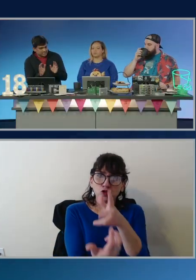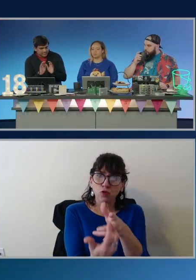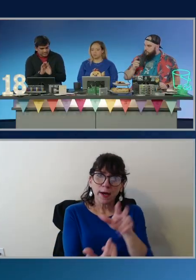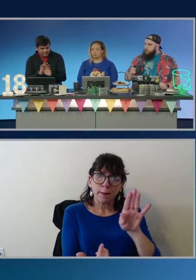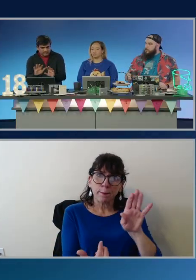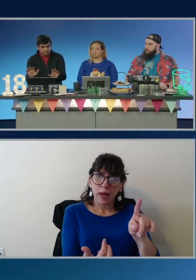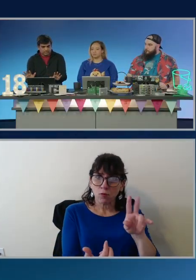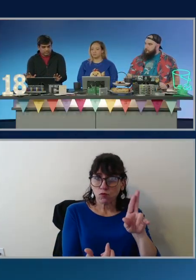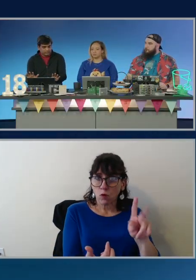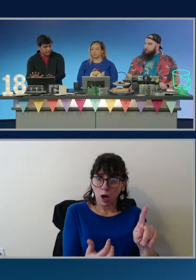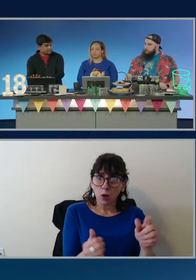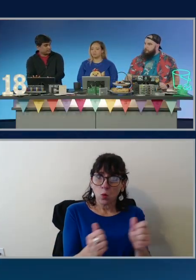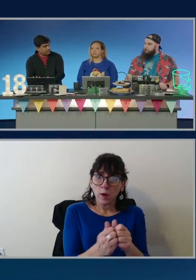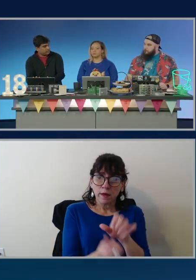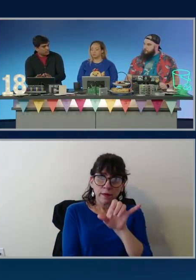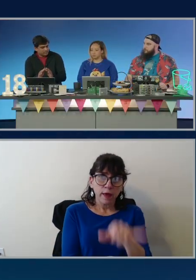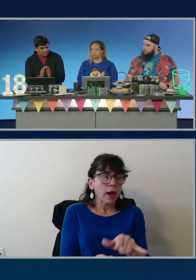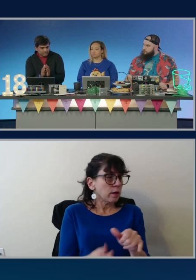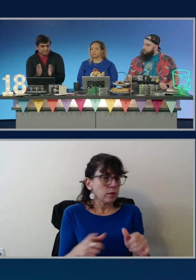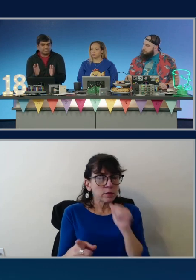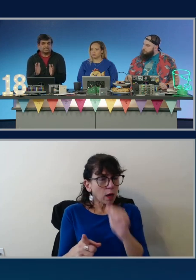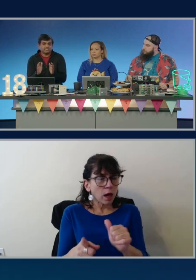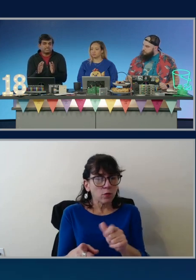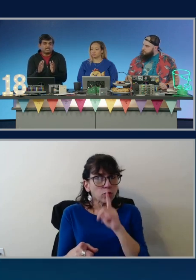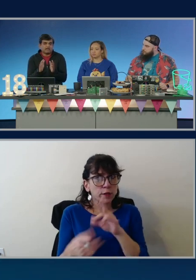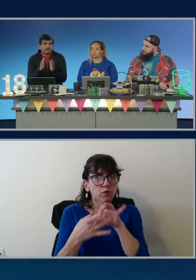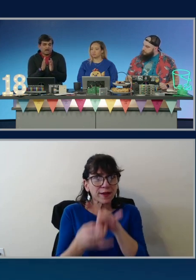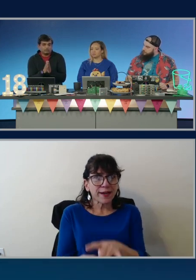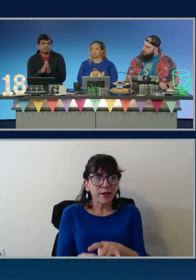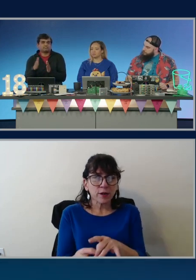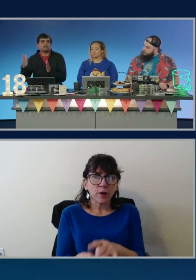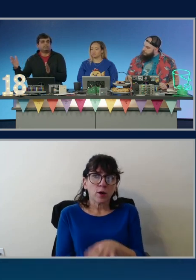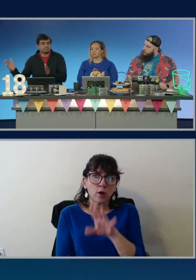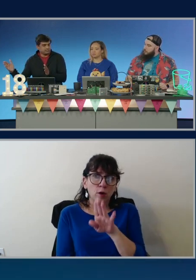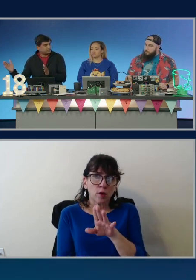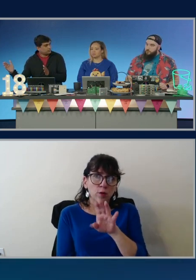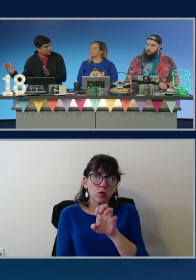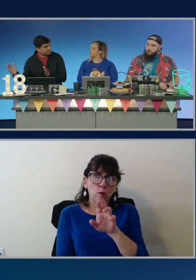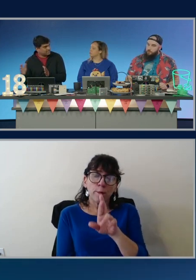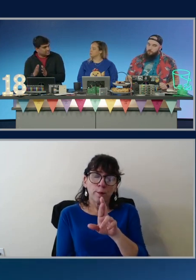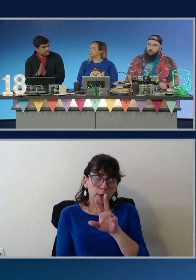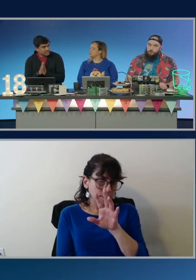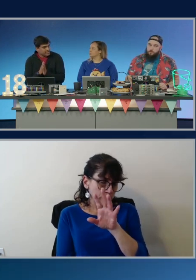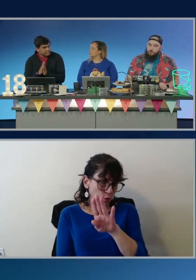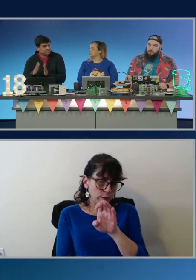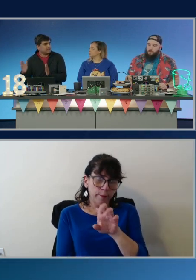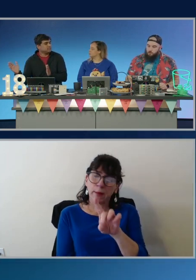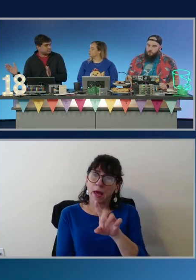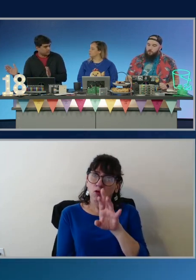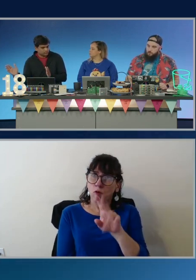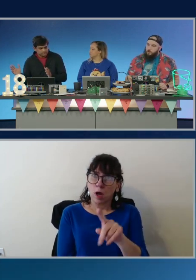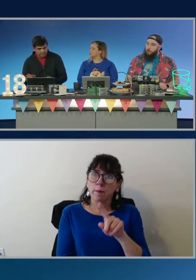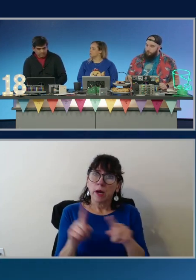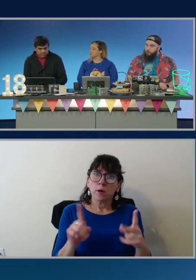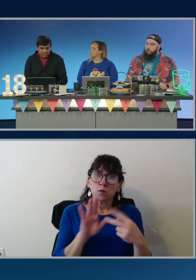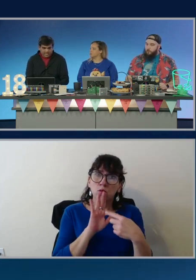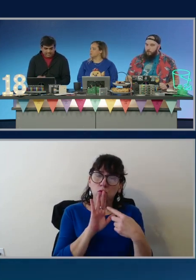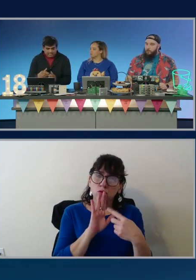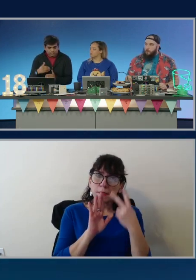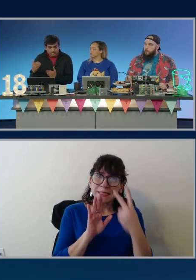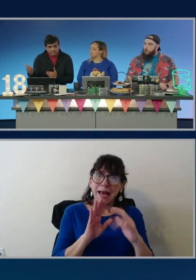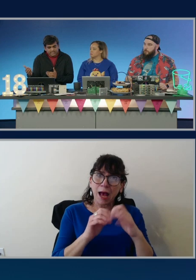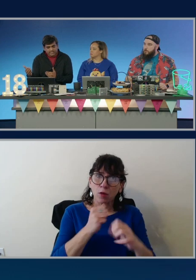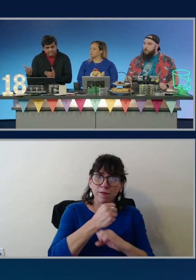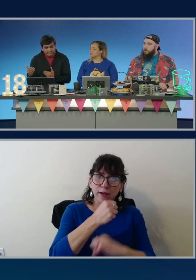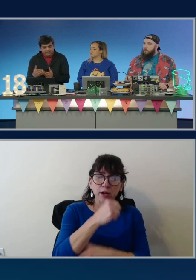So it has nothing to do with Bedrock as of now, but we will see how this transition works, and it's extremely smooth. Okay? And